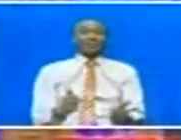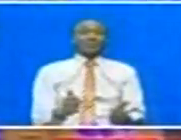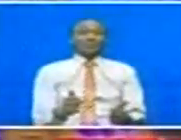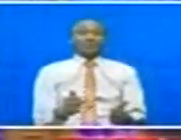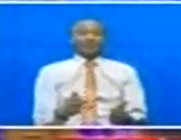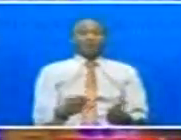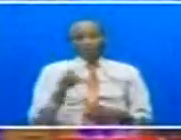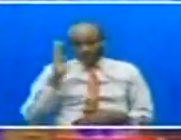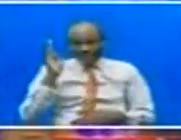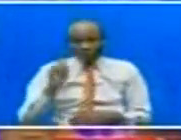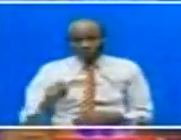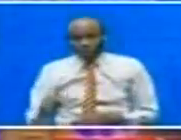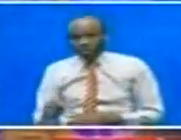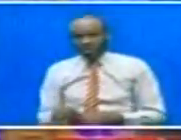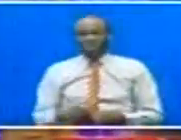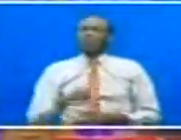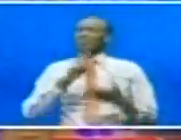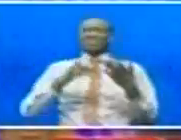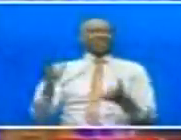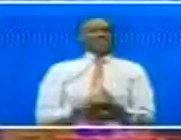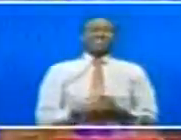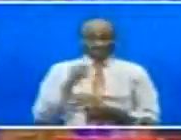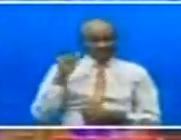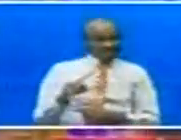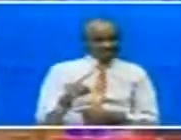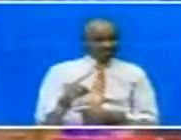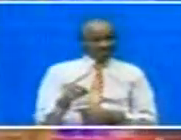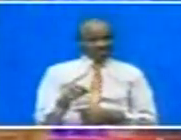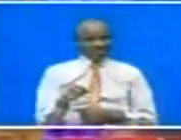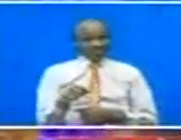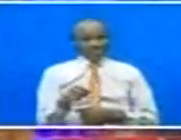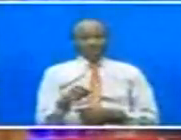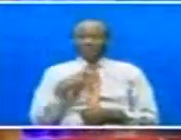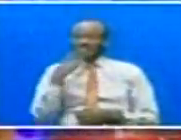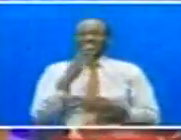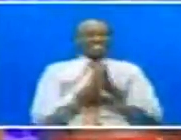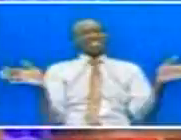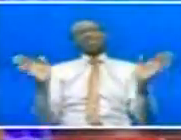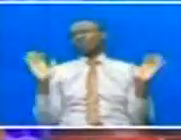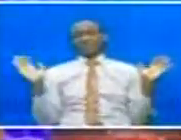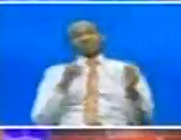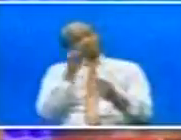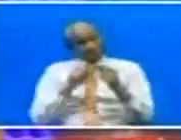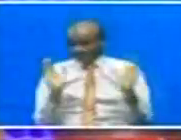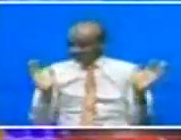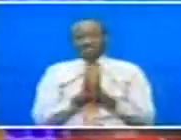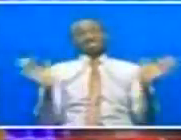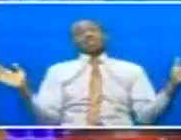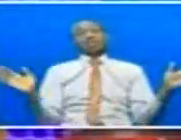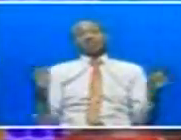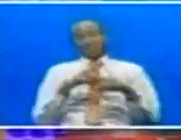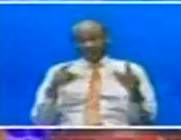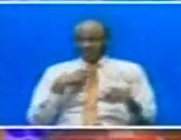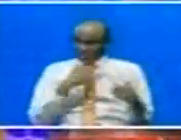Even Bomet? Whatever the case may be, yes, but I'm talking about generally. Nothing specific, but generally. But as far as